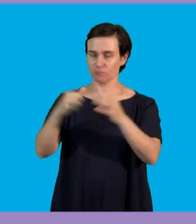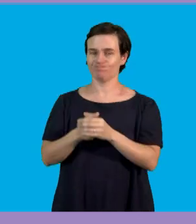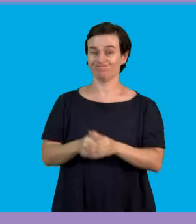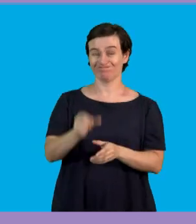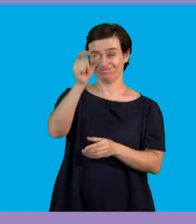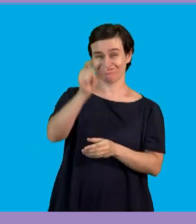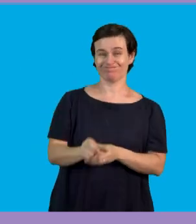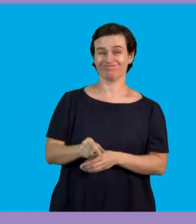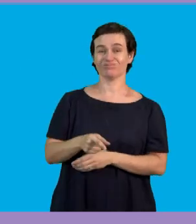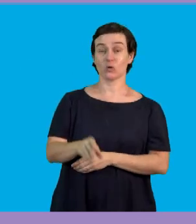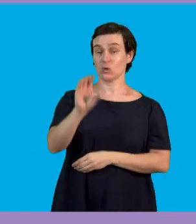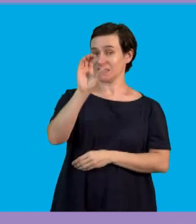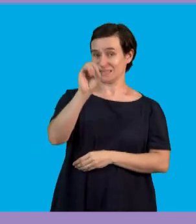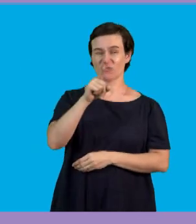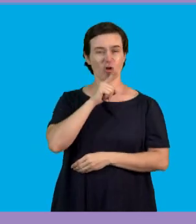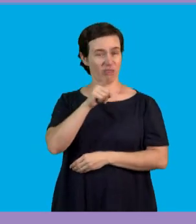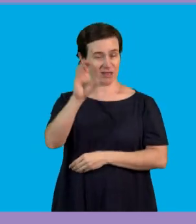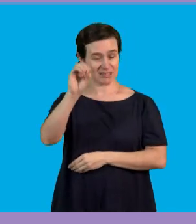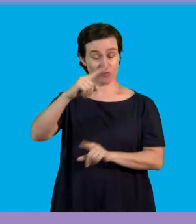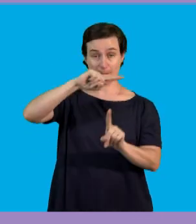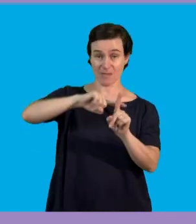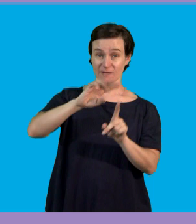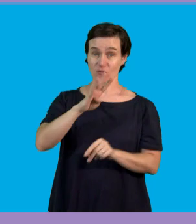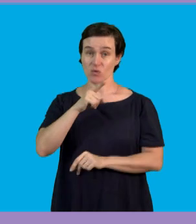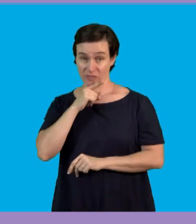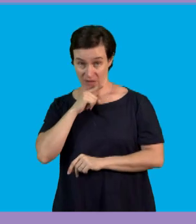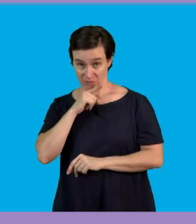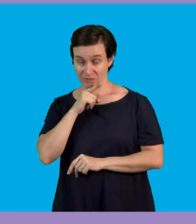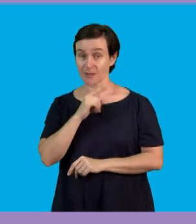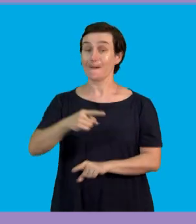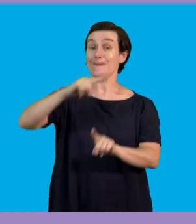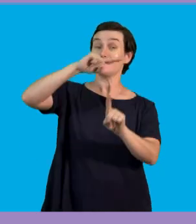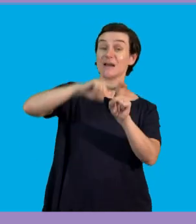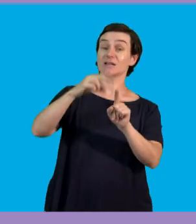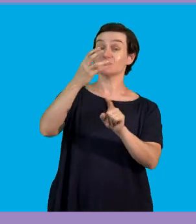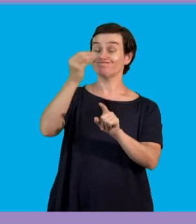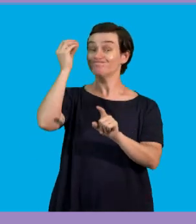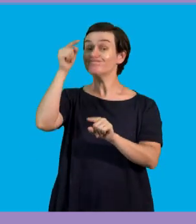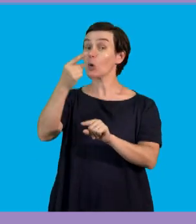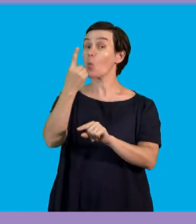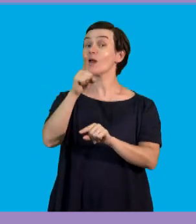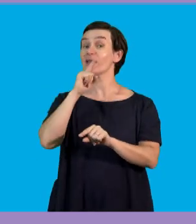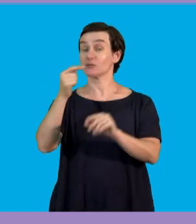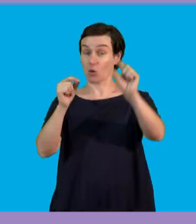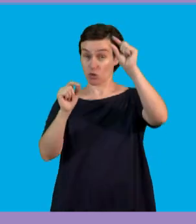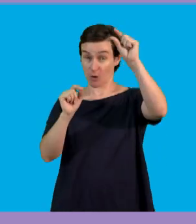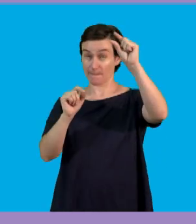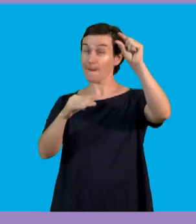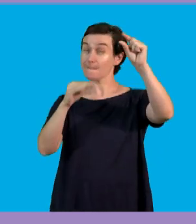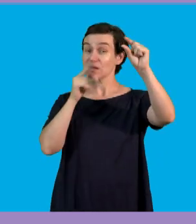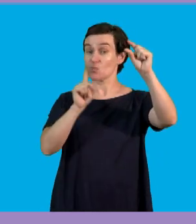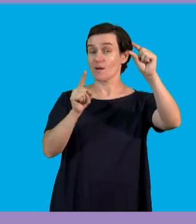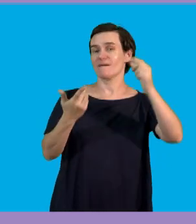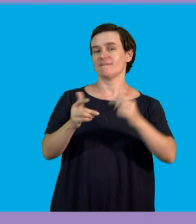0 thousands plus 4,000. That gives us 4,000. But if we add that 1,000 there, that is going to give